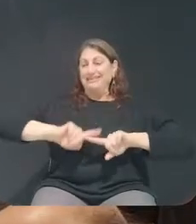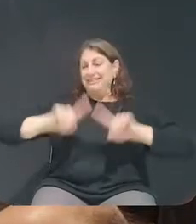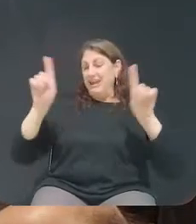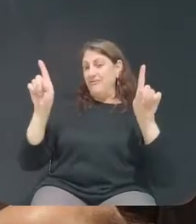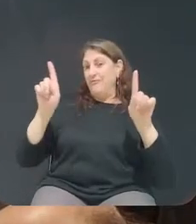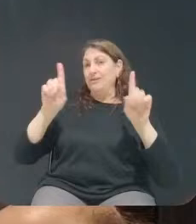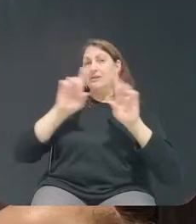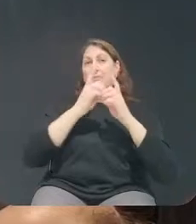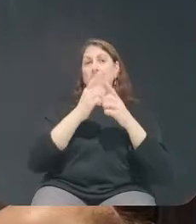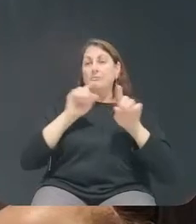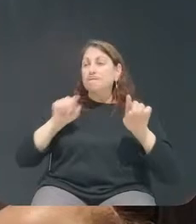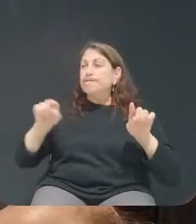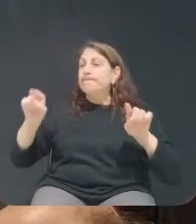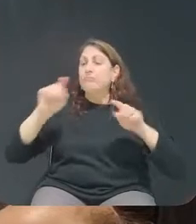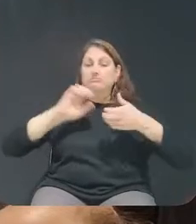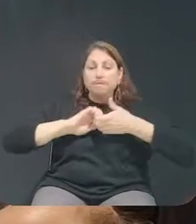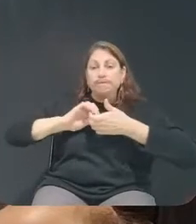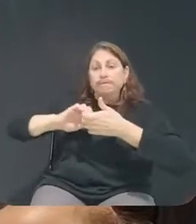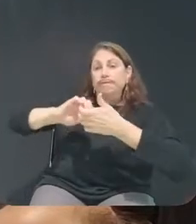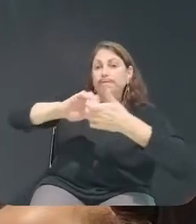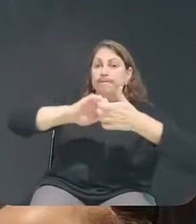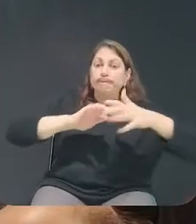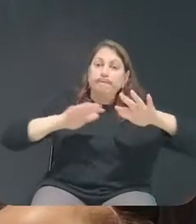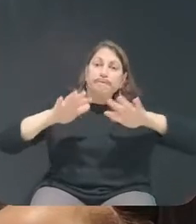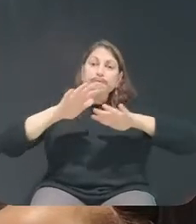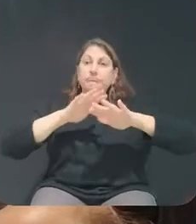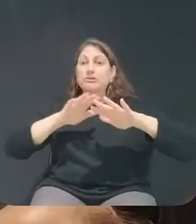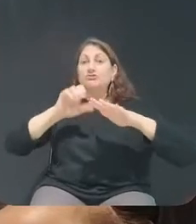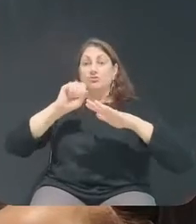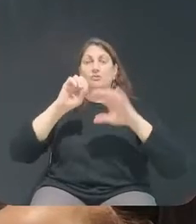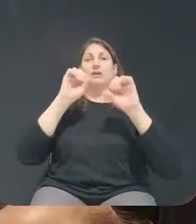agencies working in response to the need.